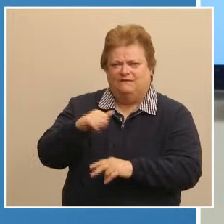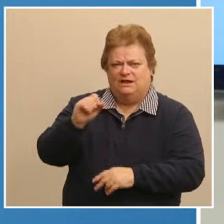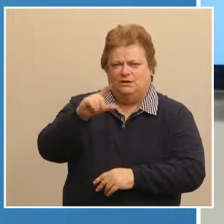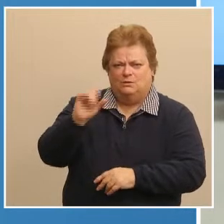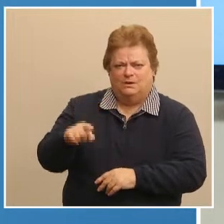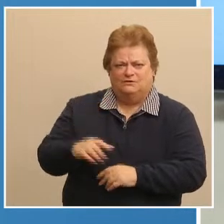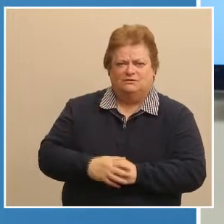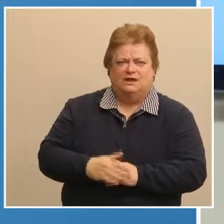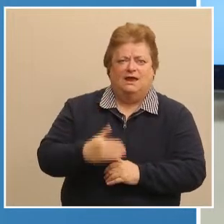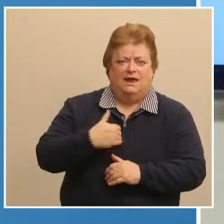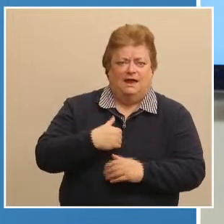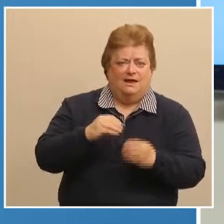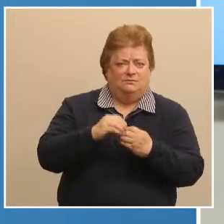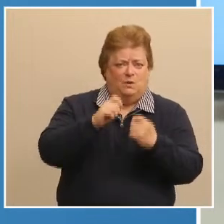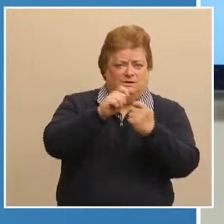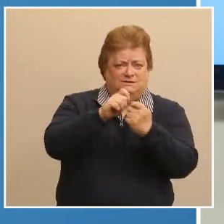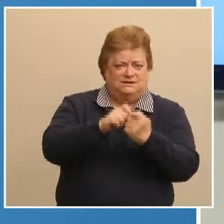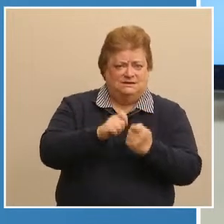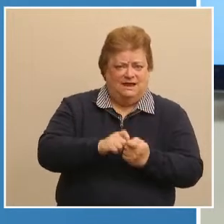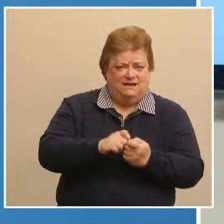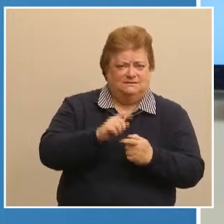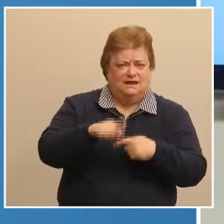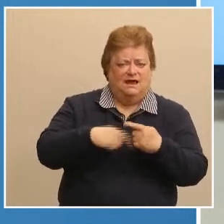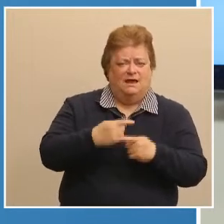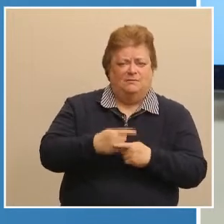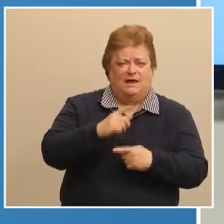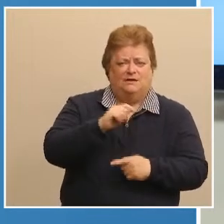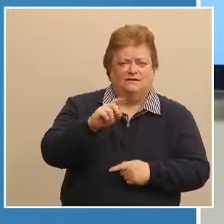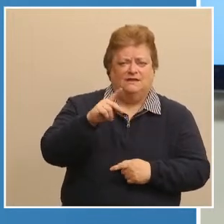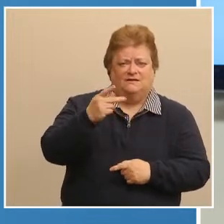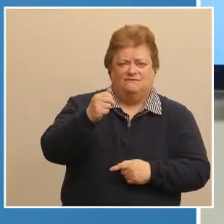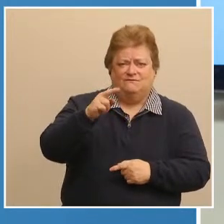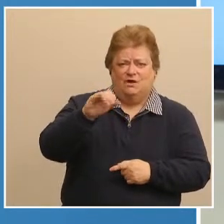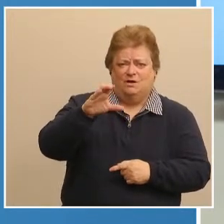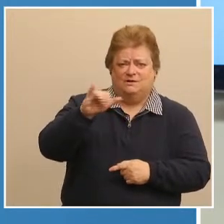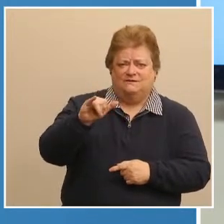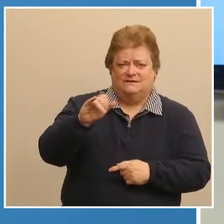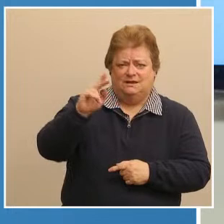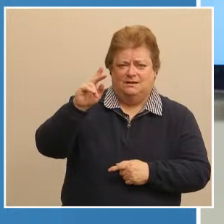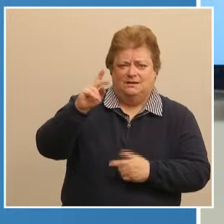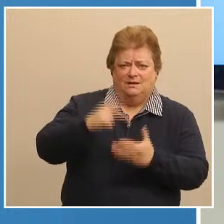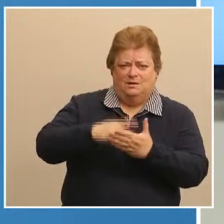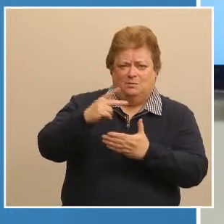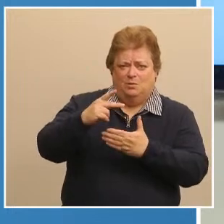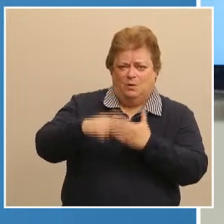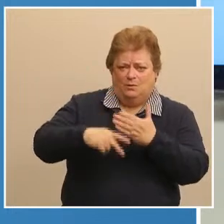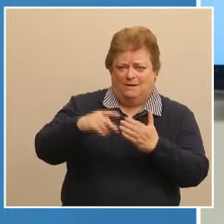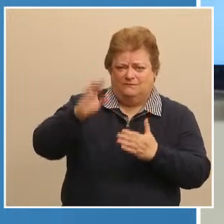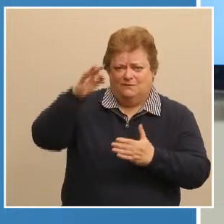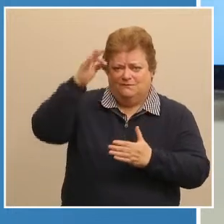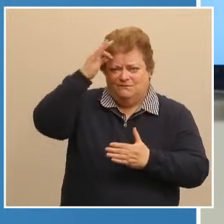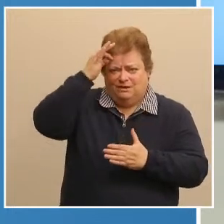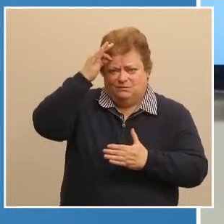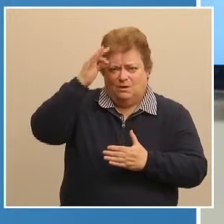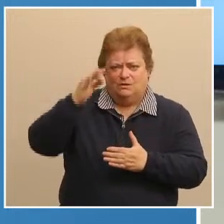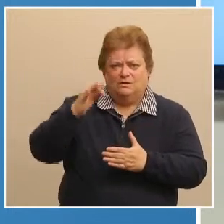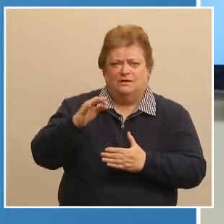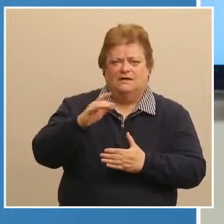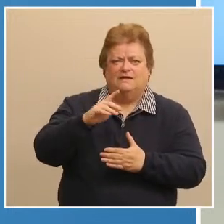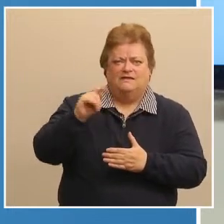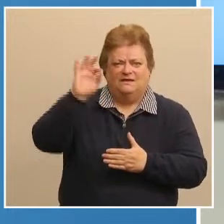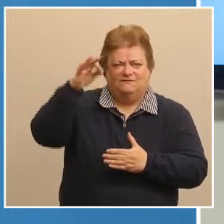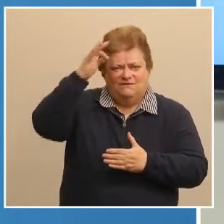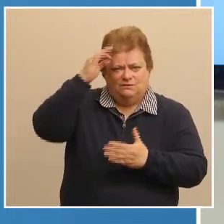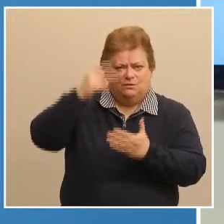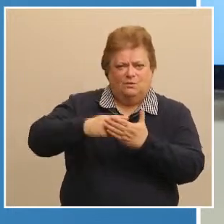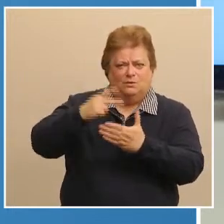have more details today on the federal retail pharmacy program for COVID-19 vaccination. The federal program